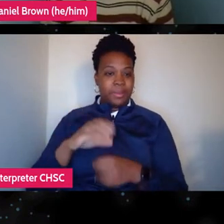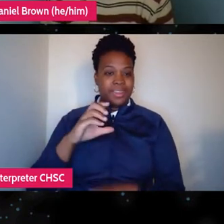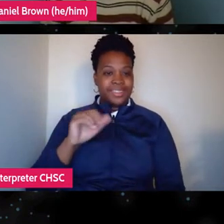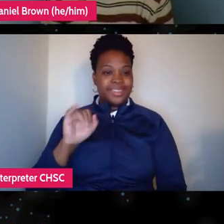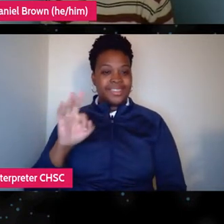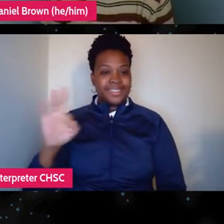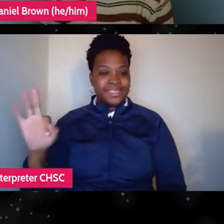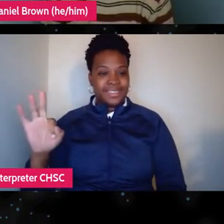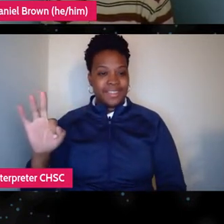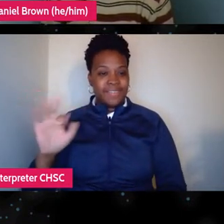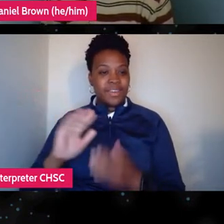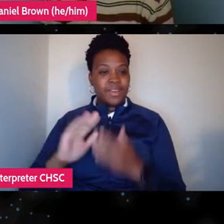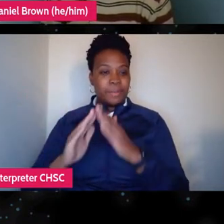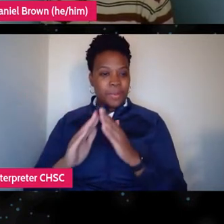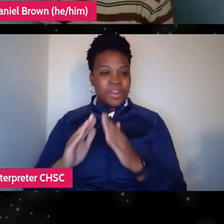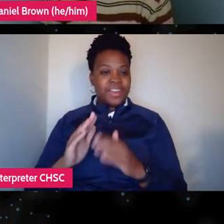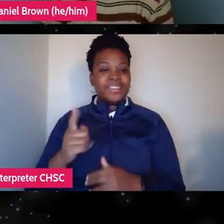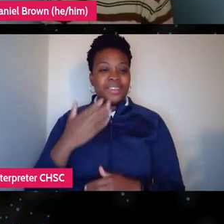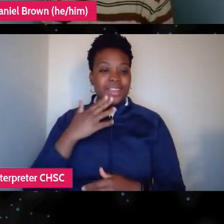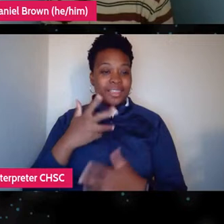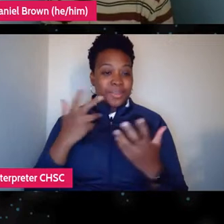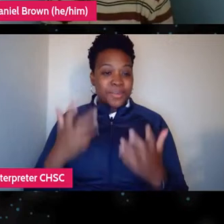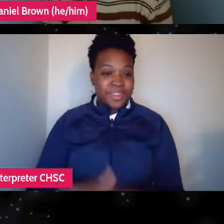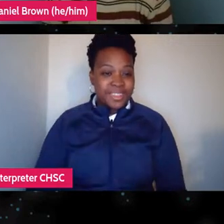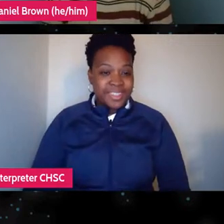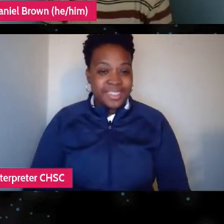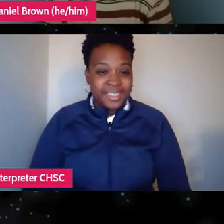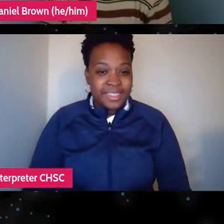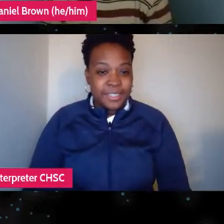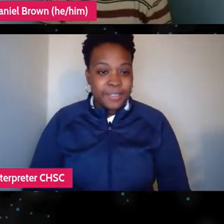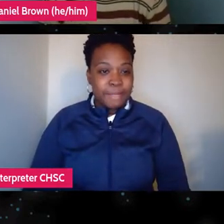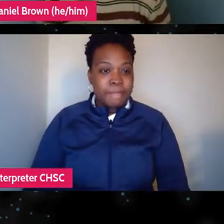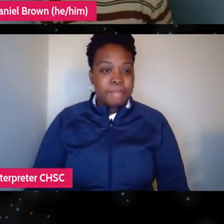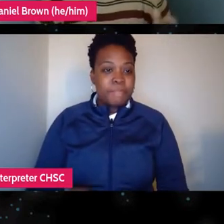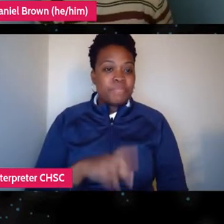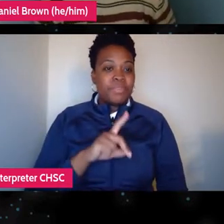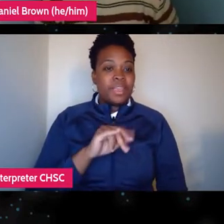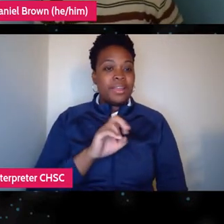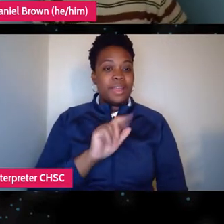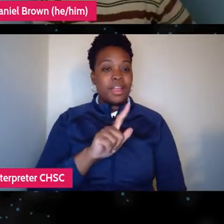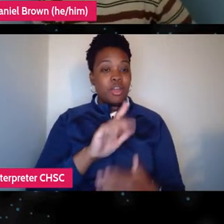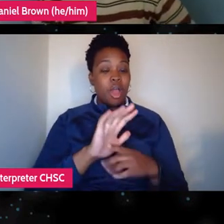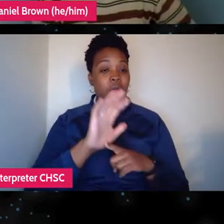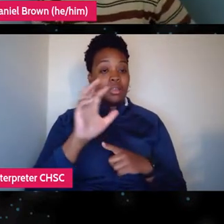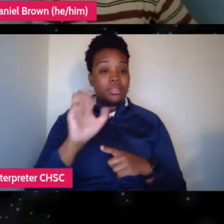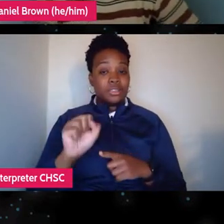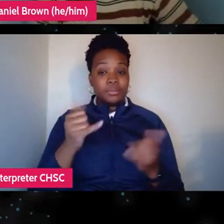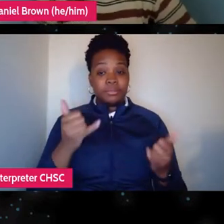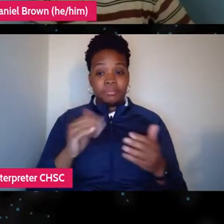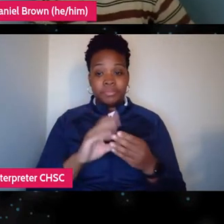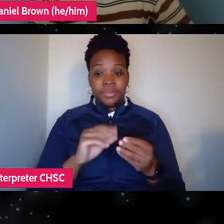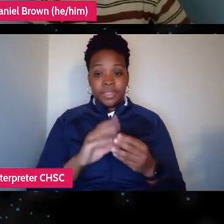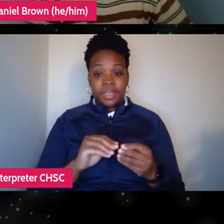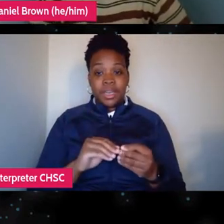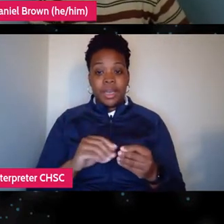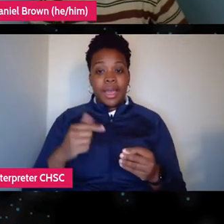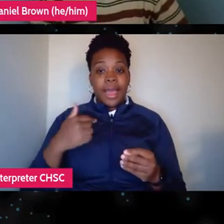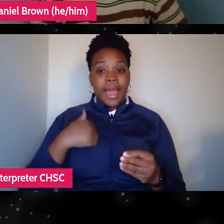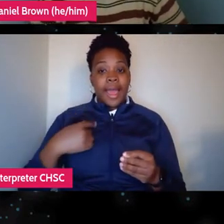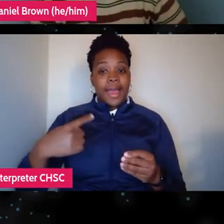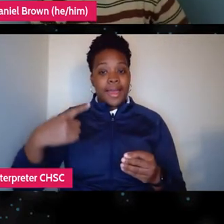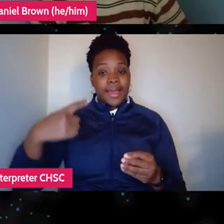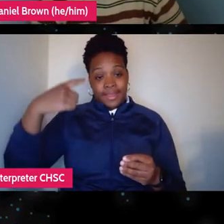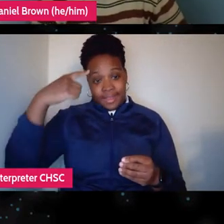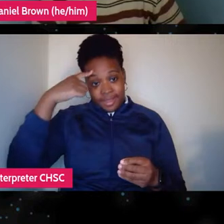Festival community. So thank you very much. Awesome. So with that being said, I think we're going to wrap